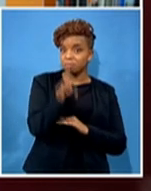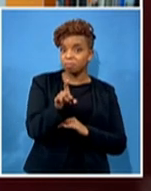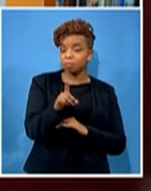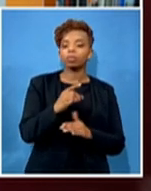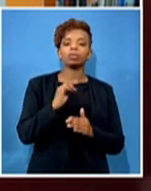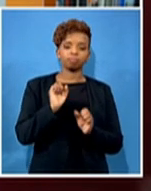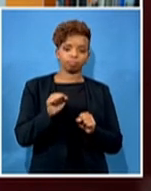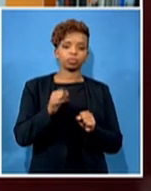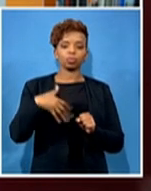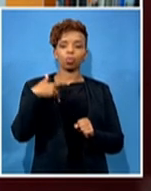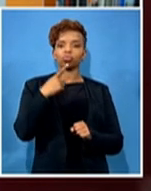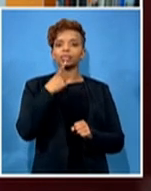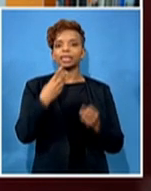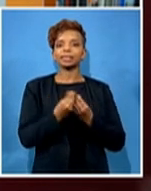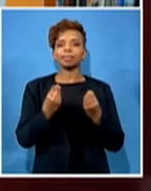isn't it?